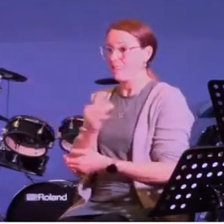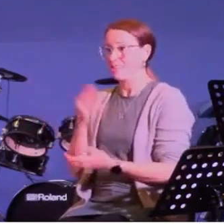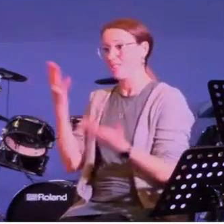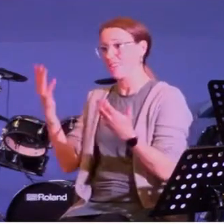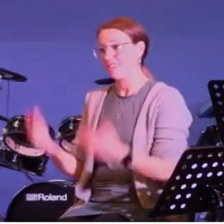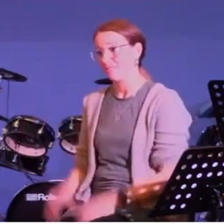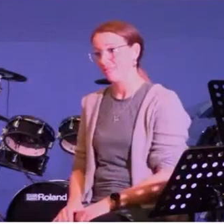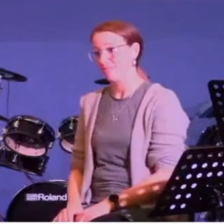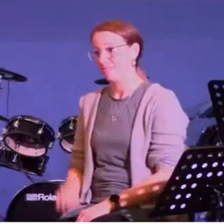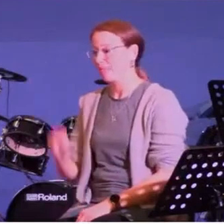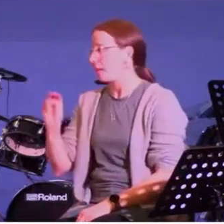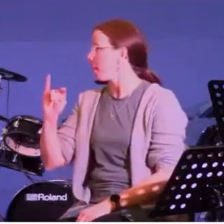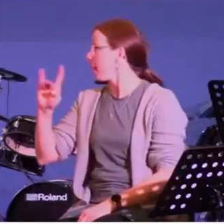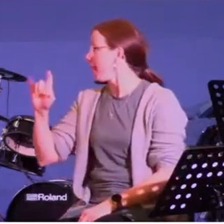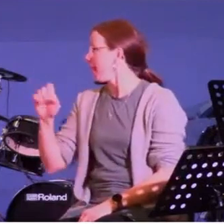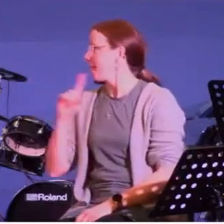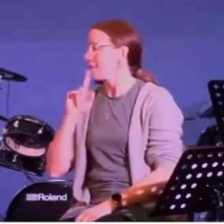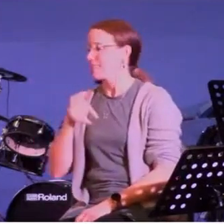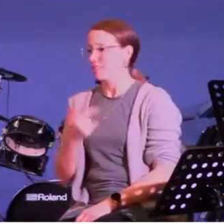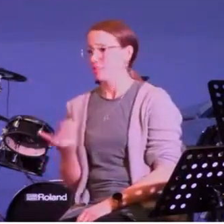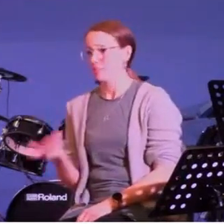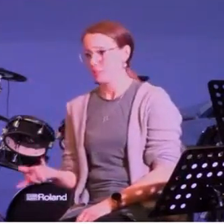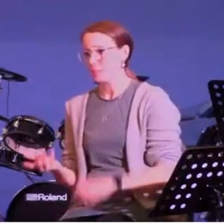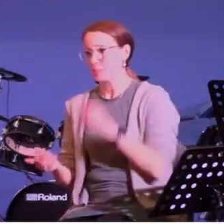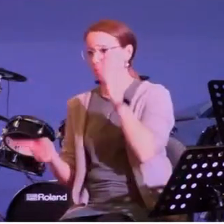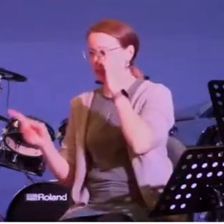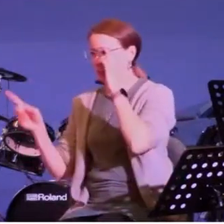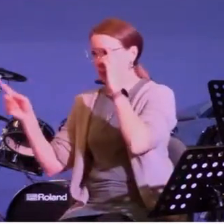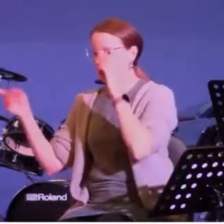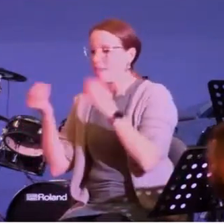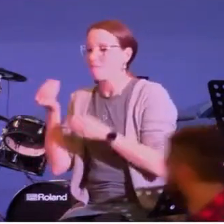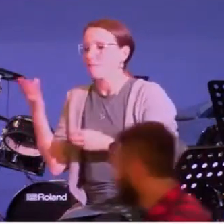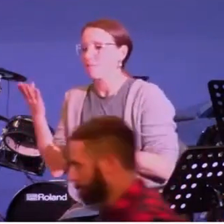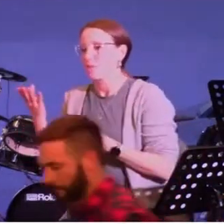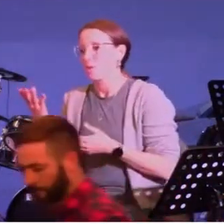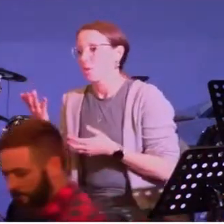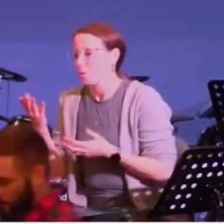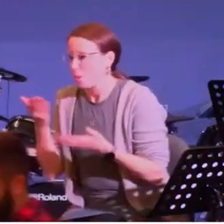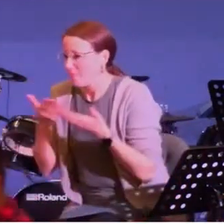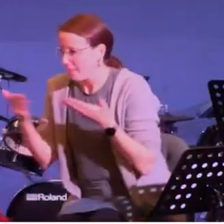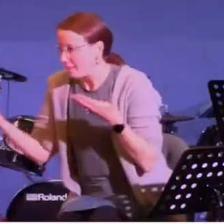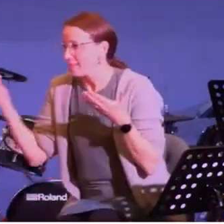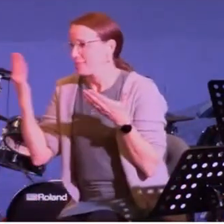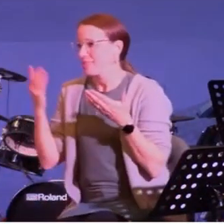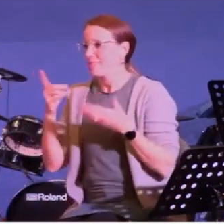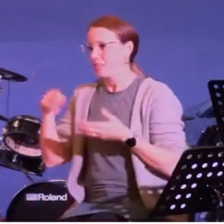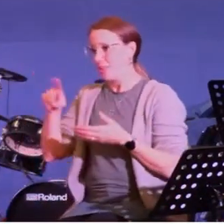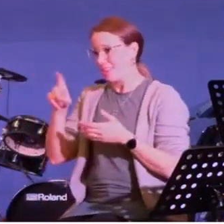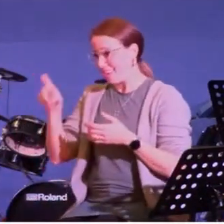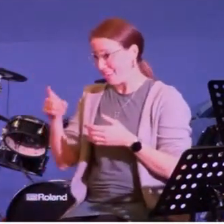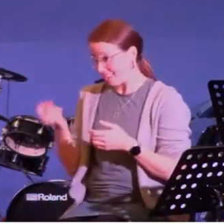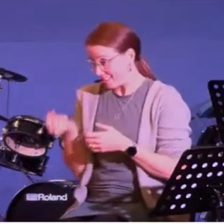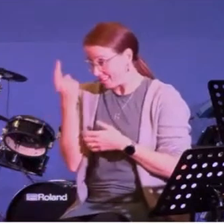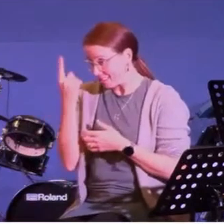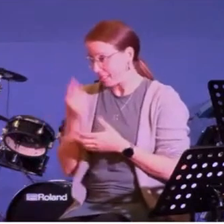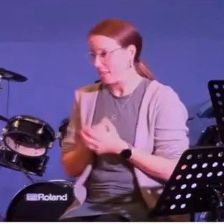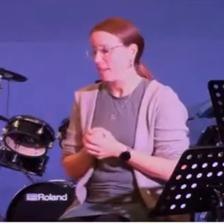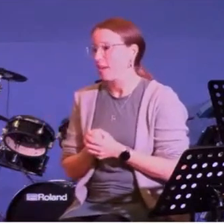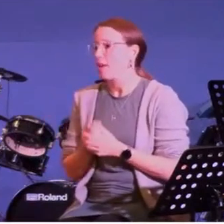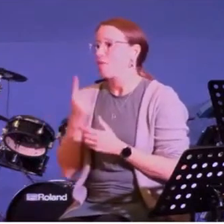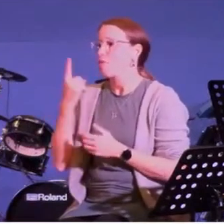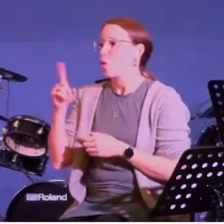Let me answer that. So a couple things that you need to understand. Over the last year and a